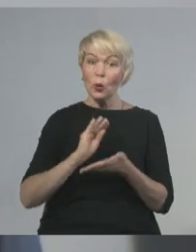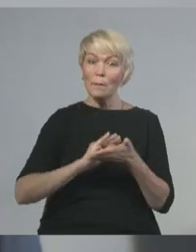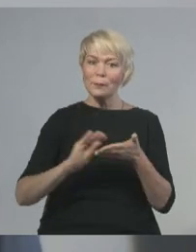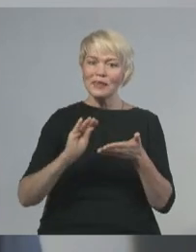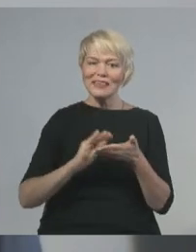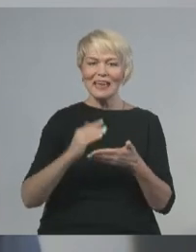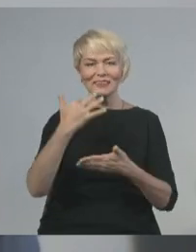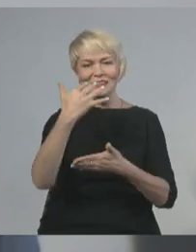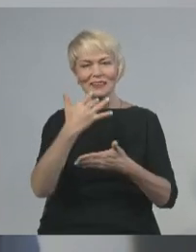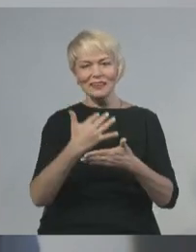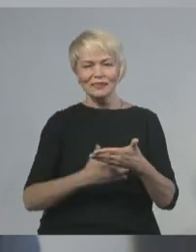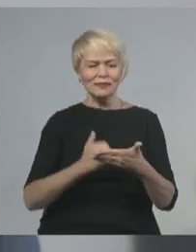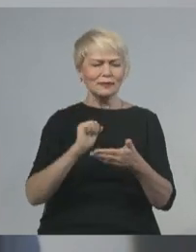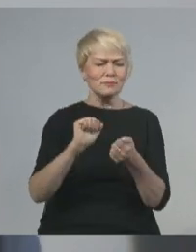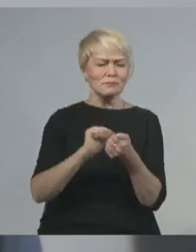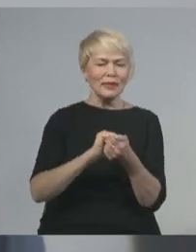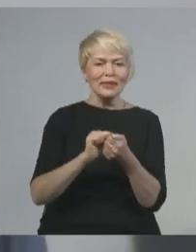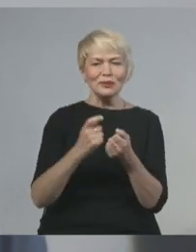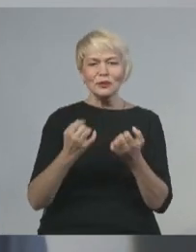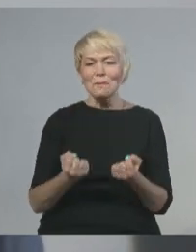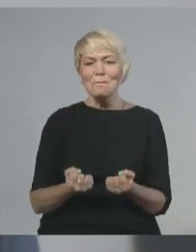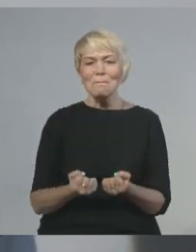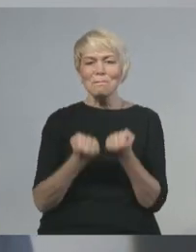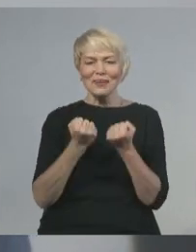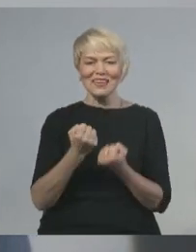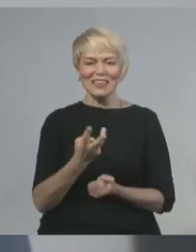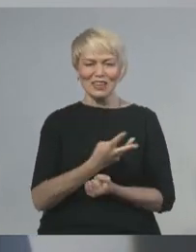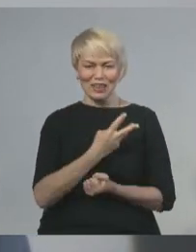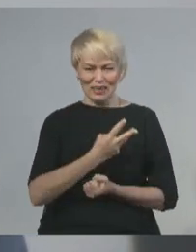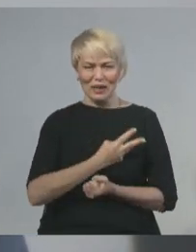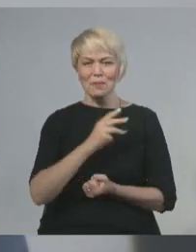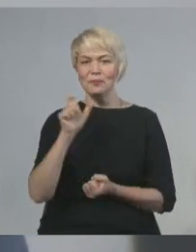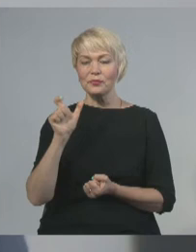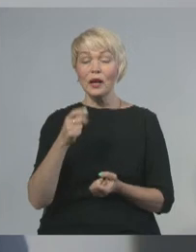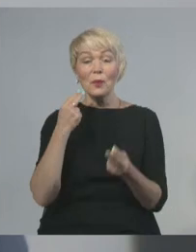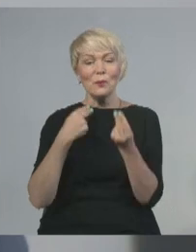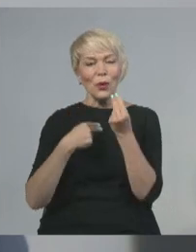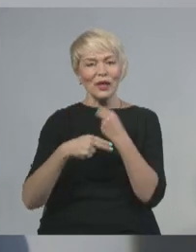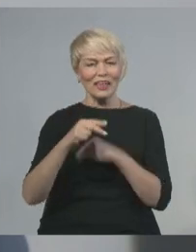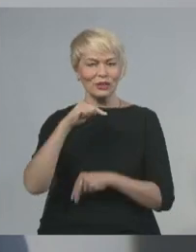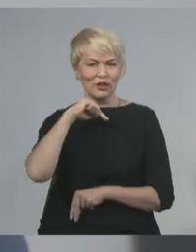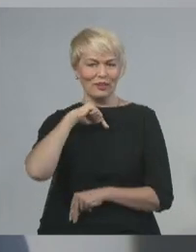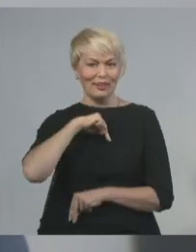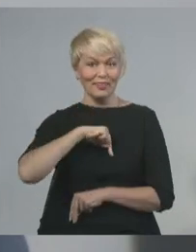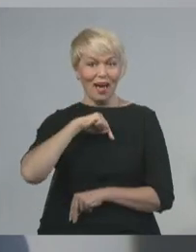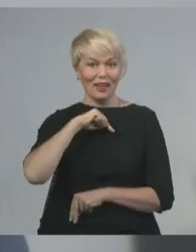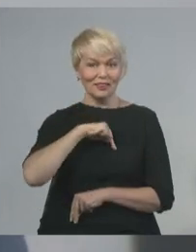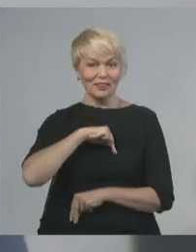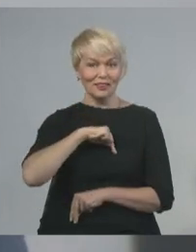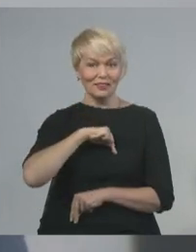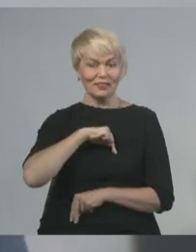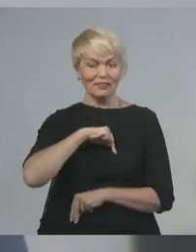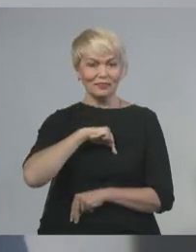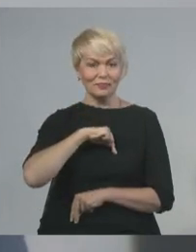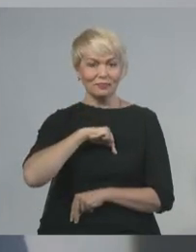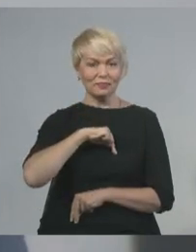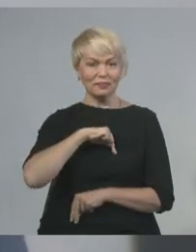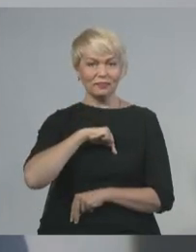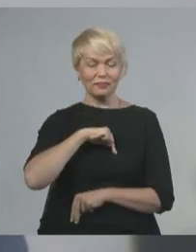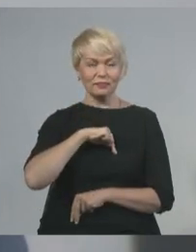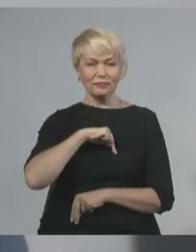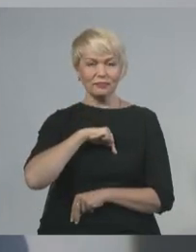and it will cheer up us as well so that was that was uh one thing and